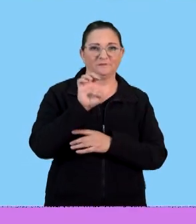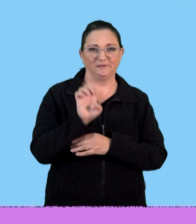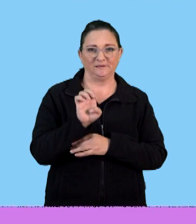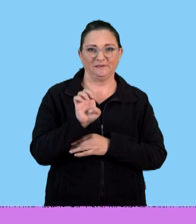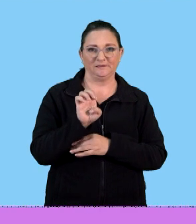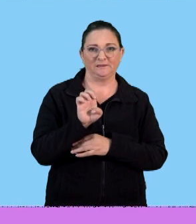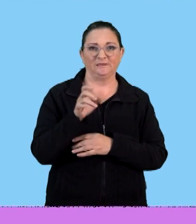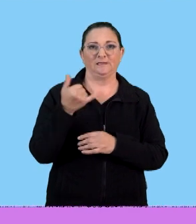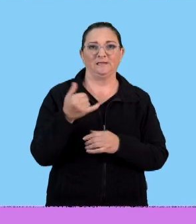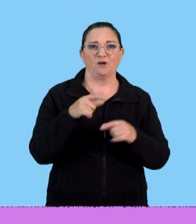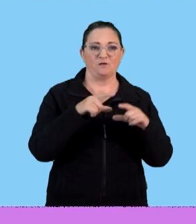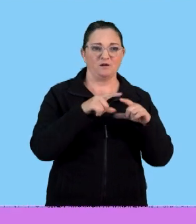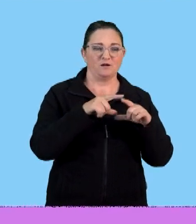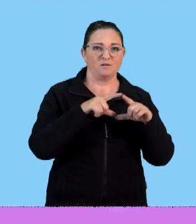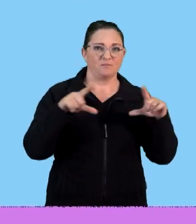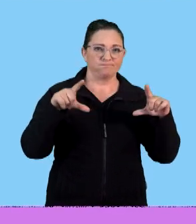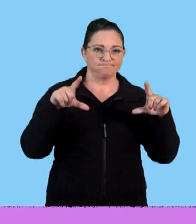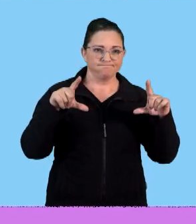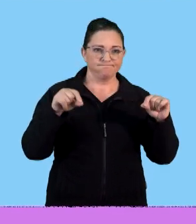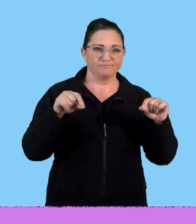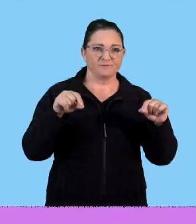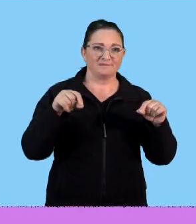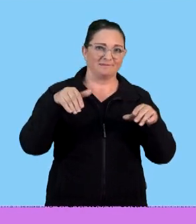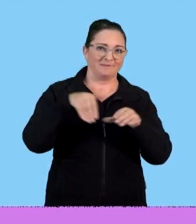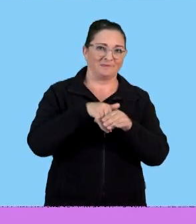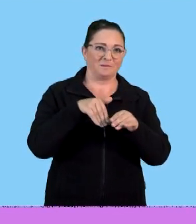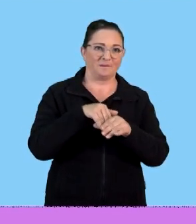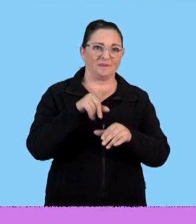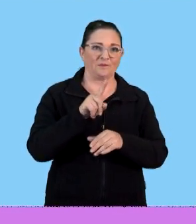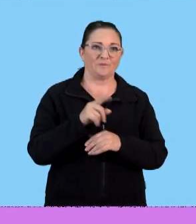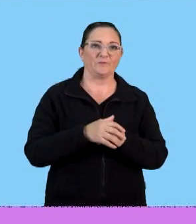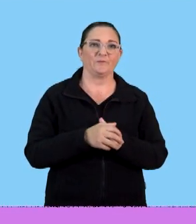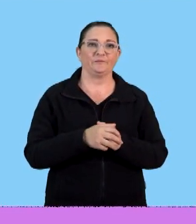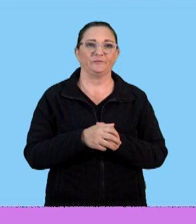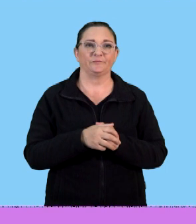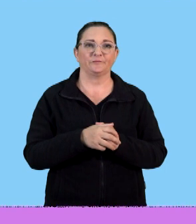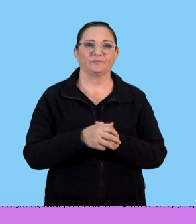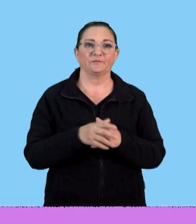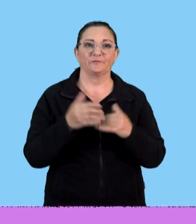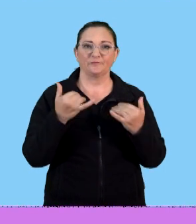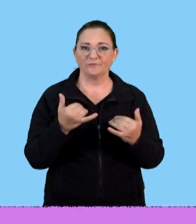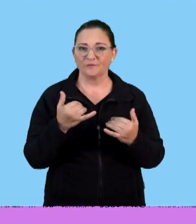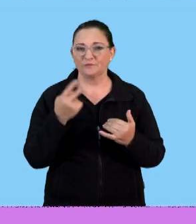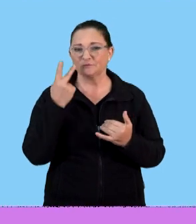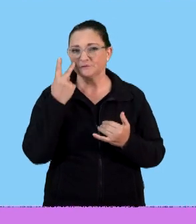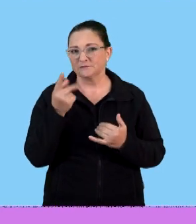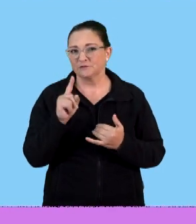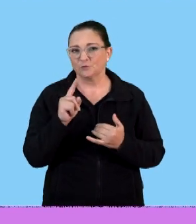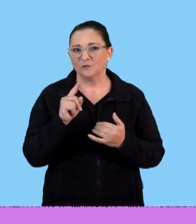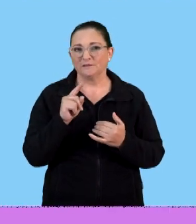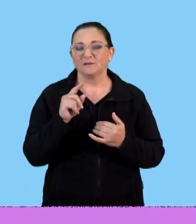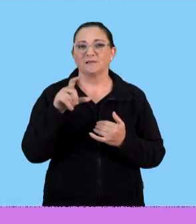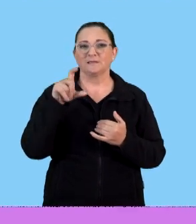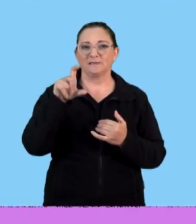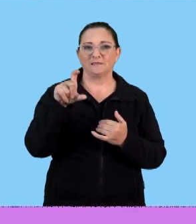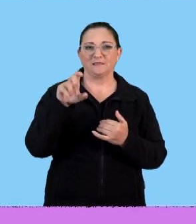E, the length of the rectangular glass panel inserts. Now let's go back to our diagram again. So